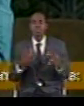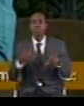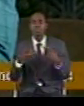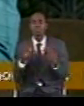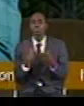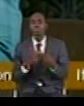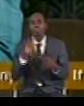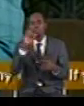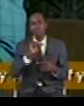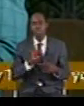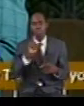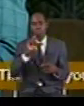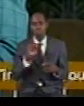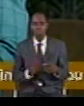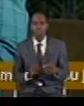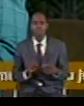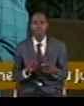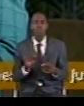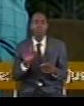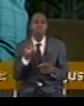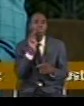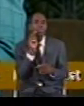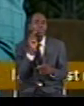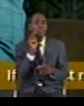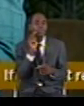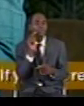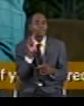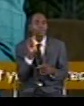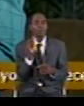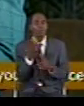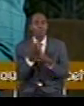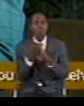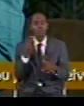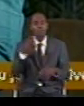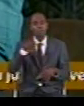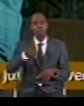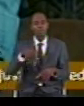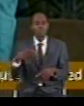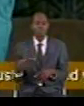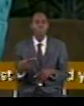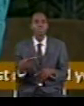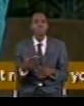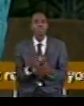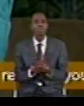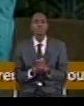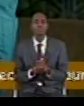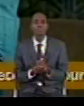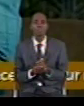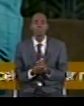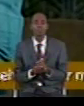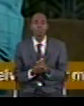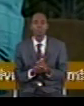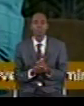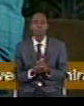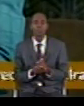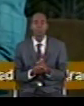South Nigeria for a testimony from Port Harcourt, Rivers State. My name is Popoola